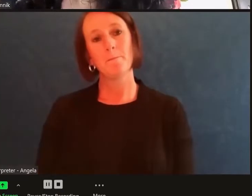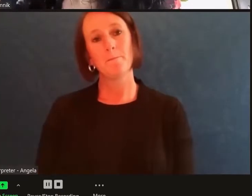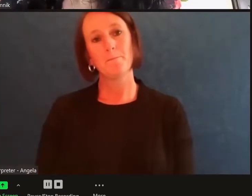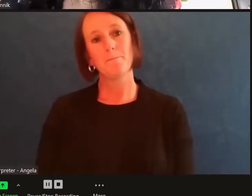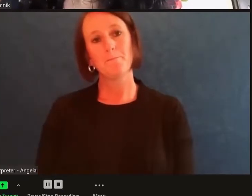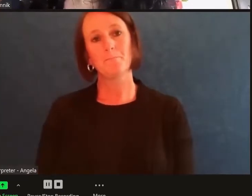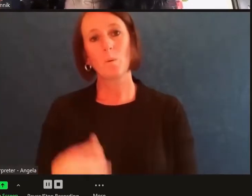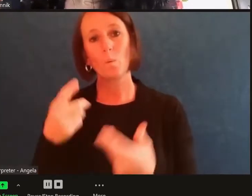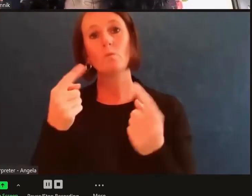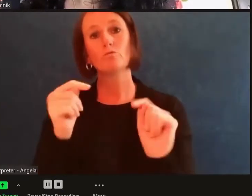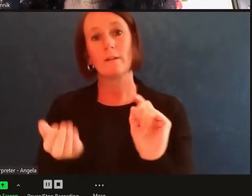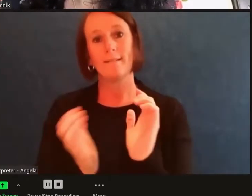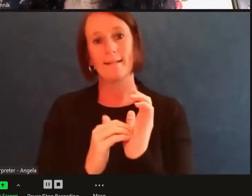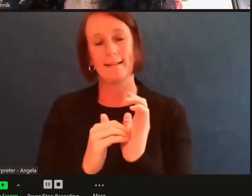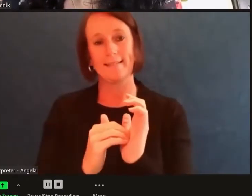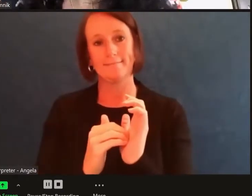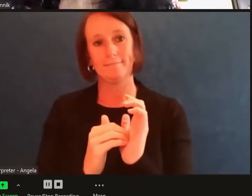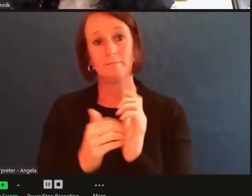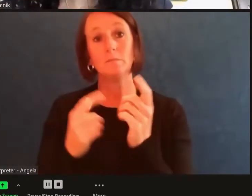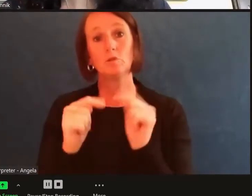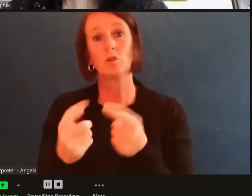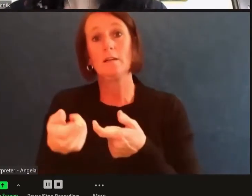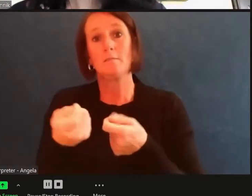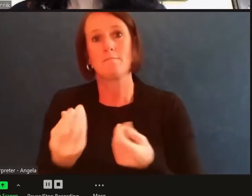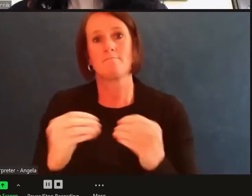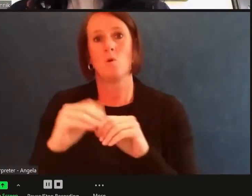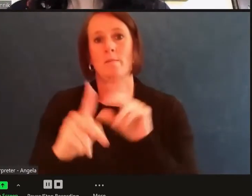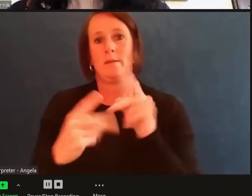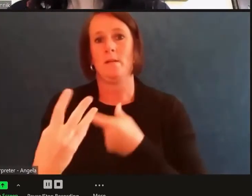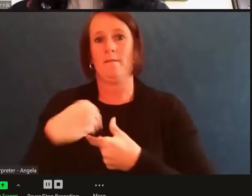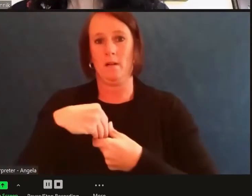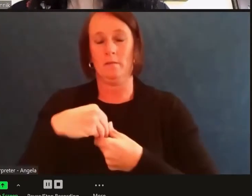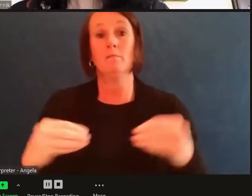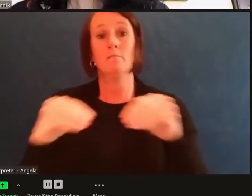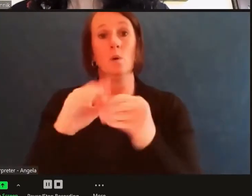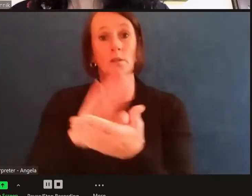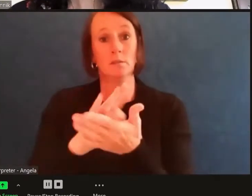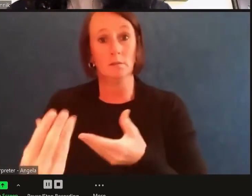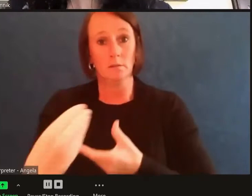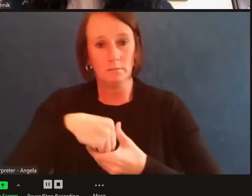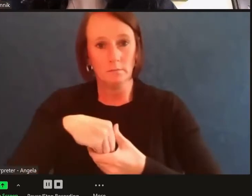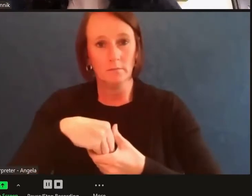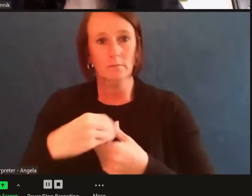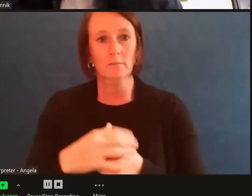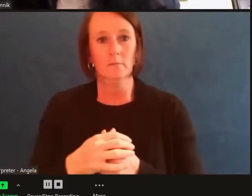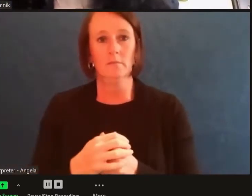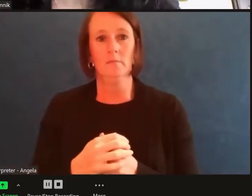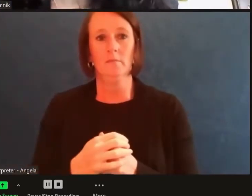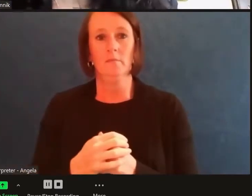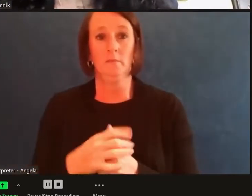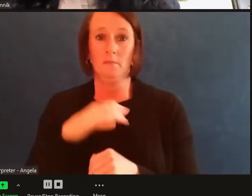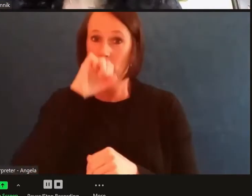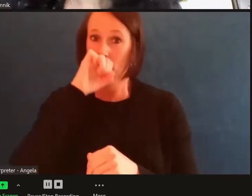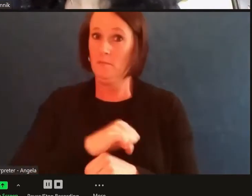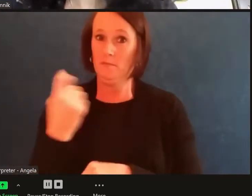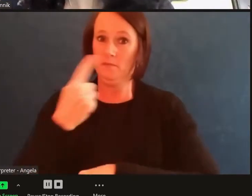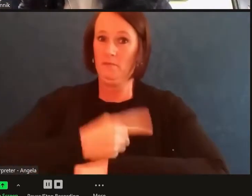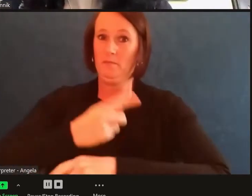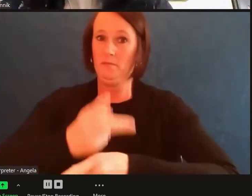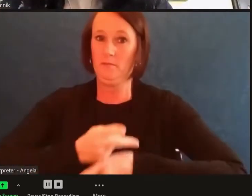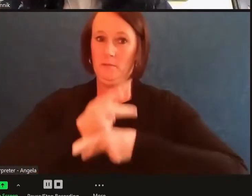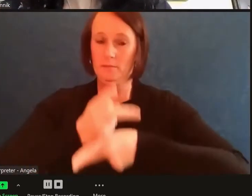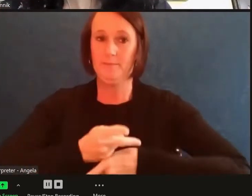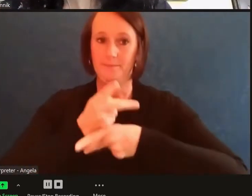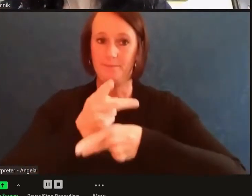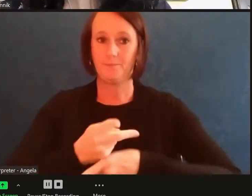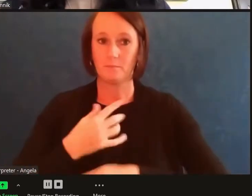try it again. We're going to try and get more people involved, more schools. We'd love to bring daycares into it as well. My phone is just taking over